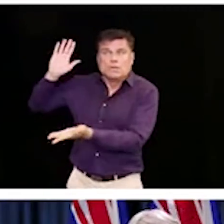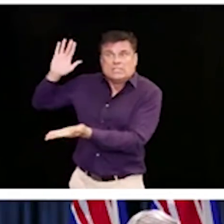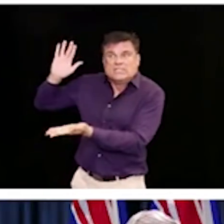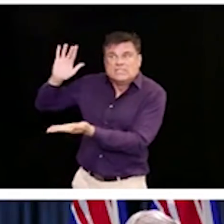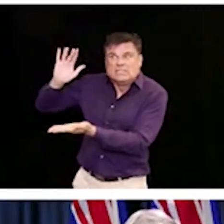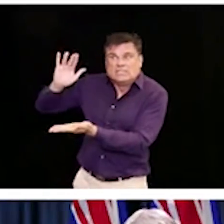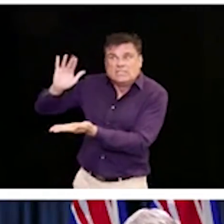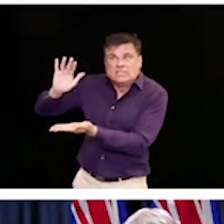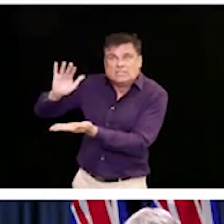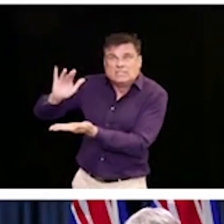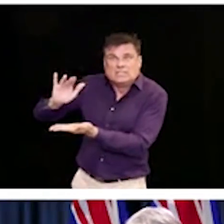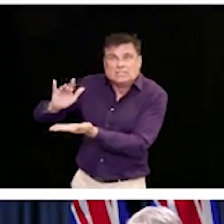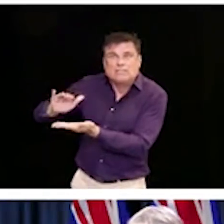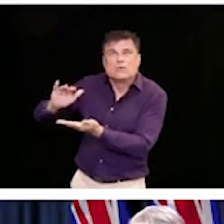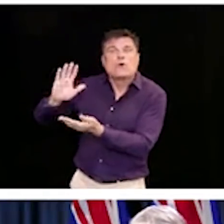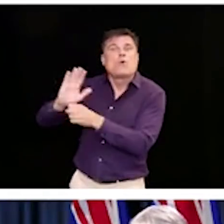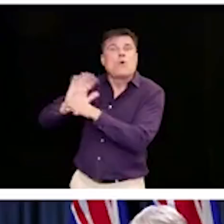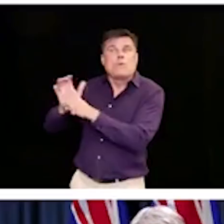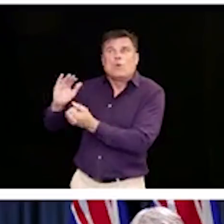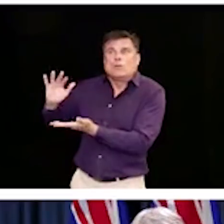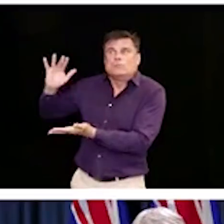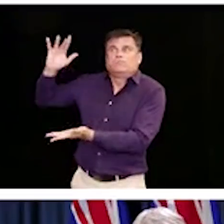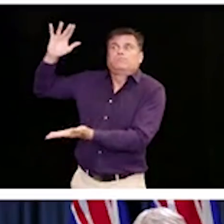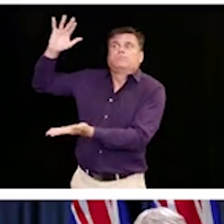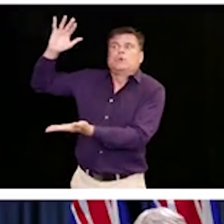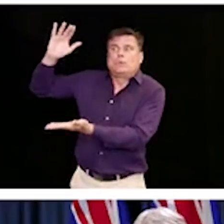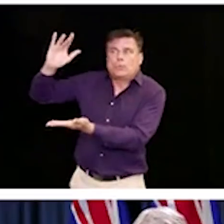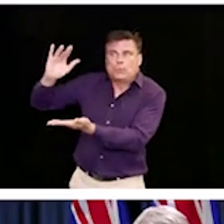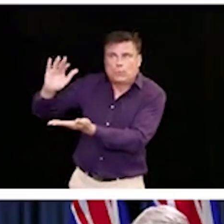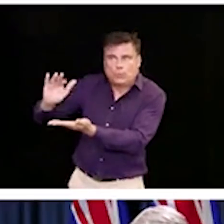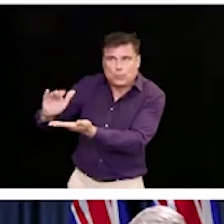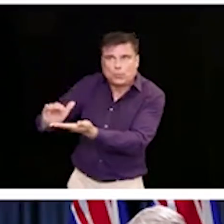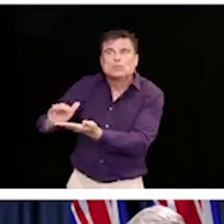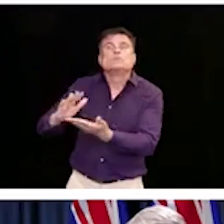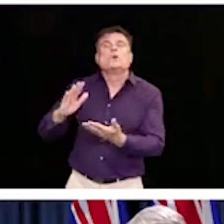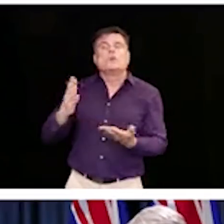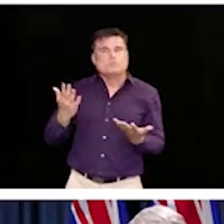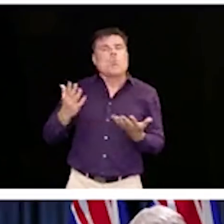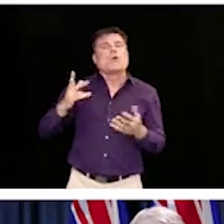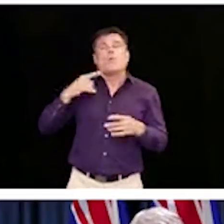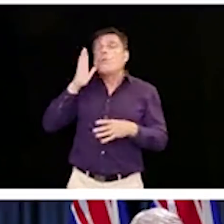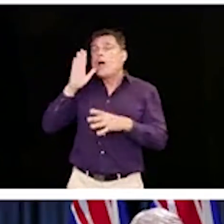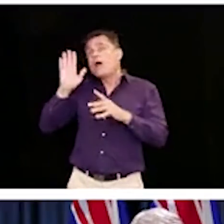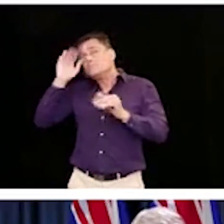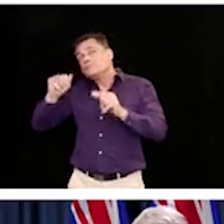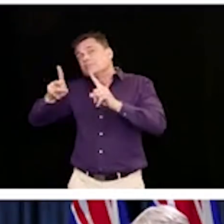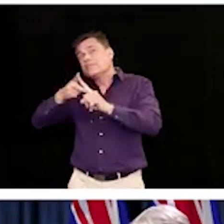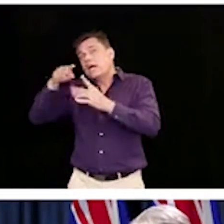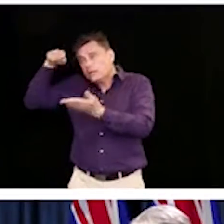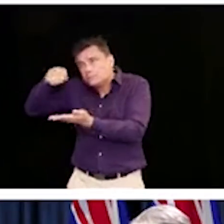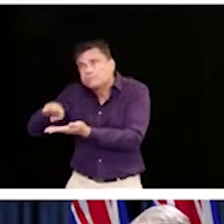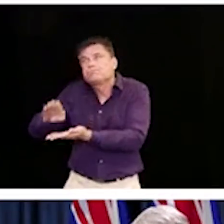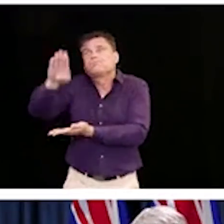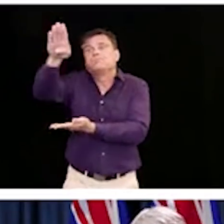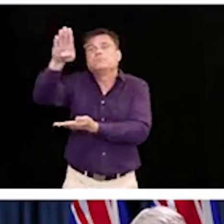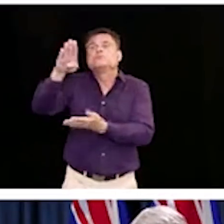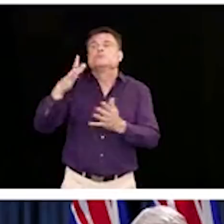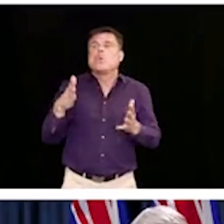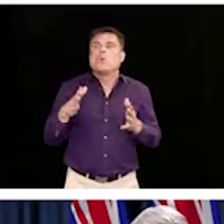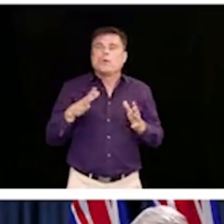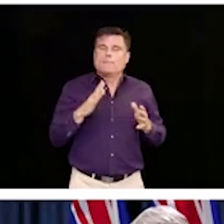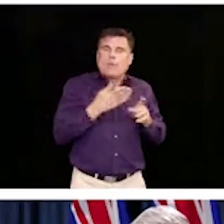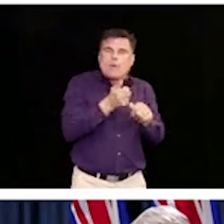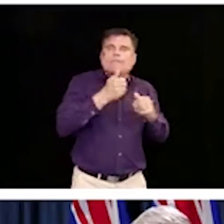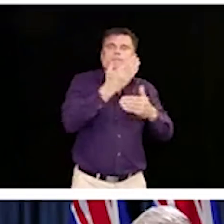curve. But we also know that pandemics can come in waves. And so we're moving ahead with our restart plan with caution and